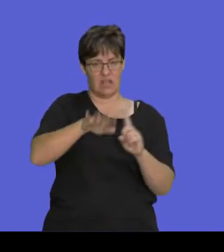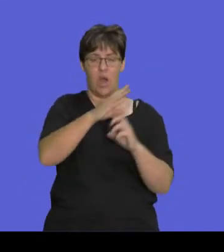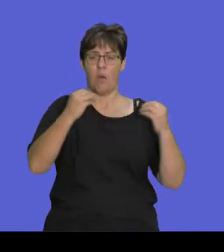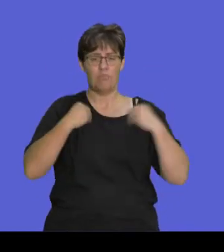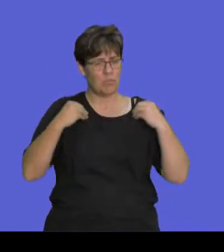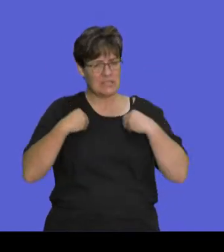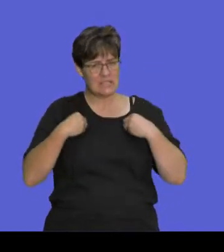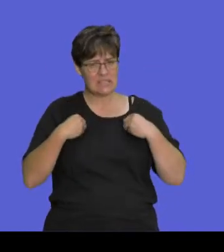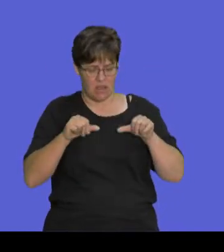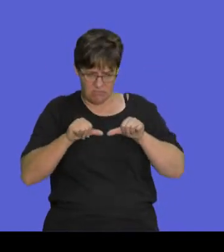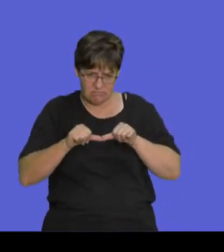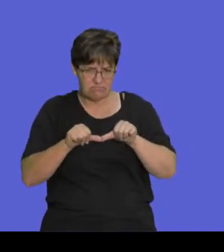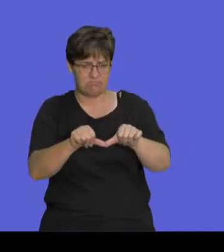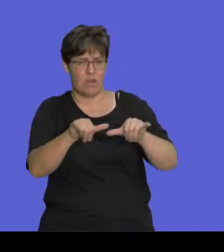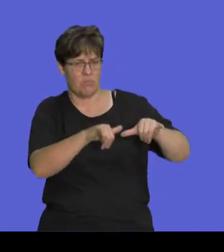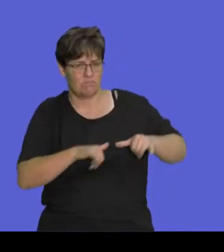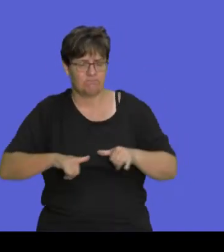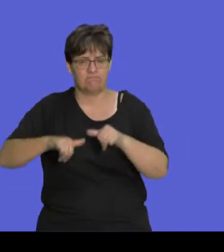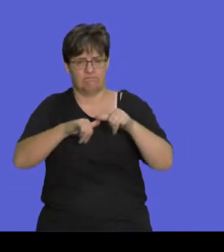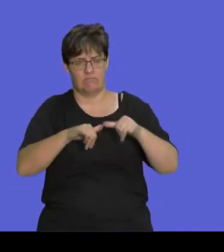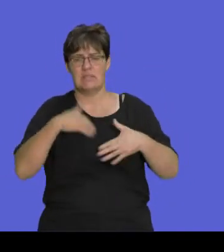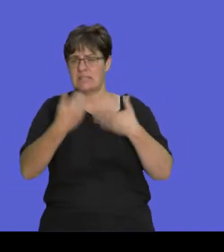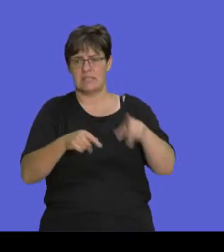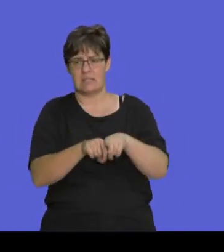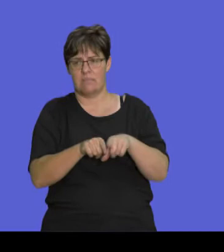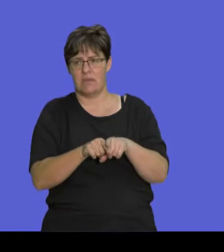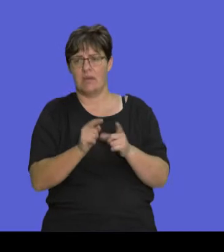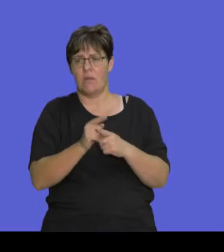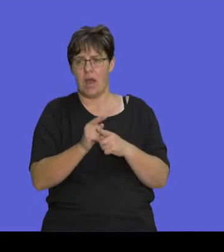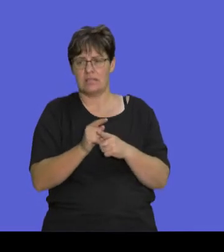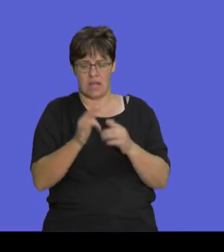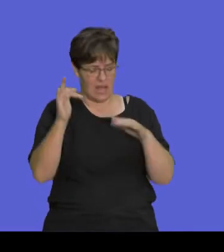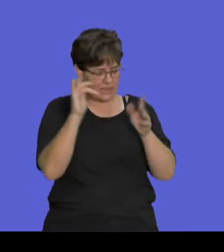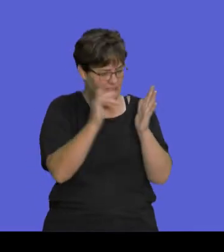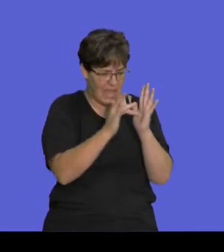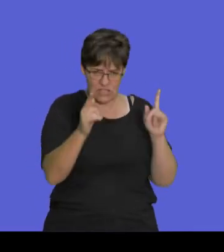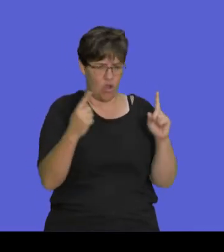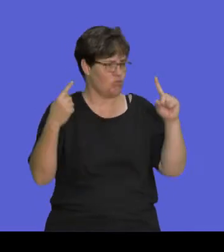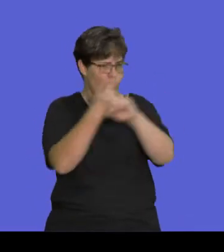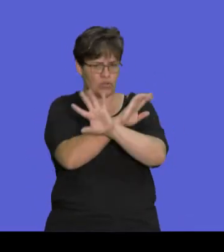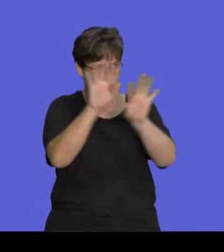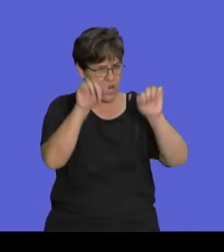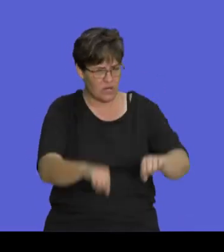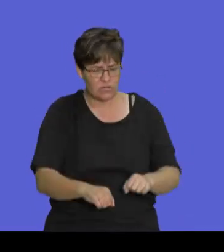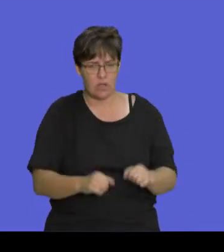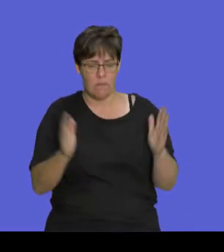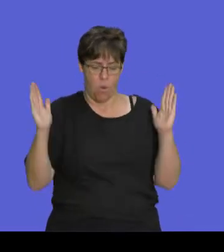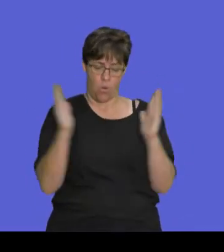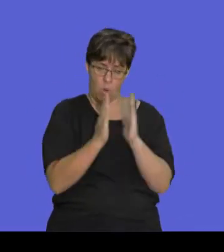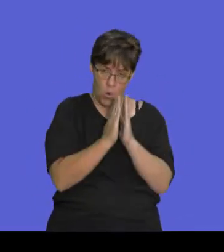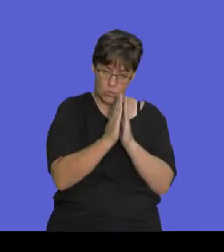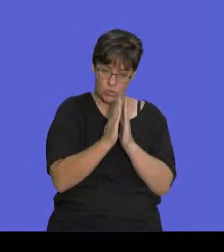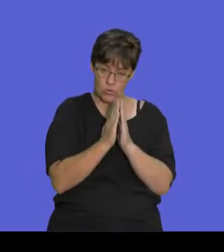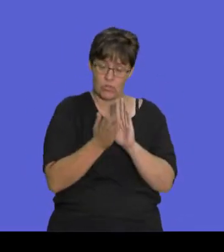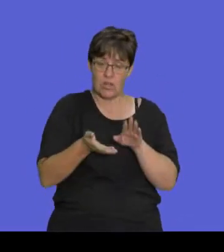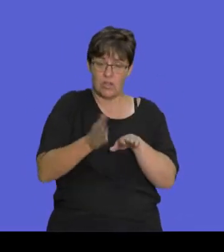electric field. But the properties are also consistent in terms of that these field lines must be perpendicular, they must not cross, you know.